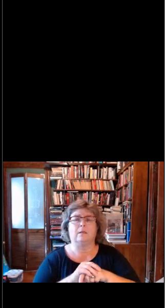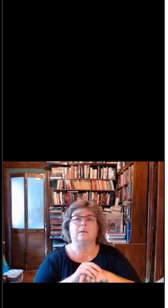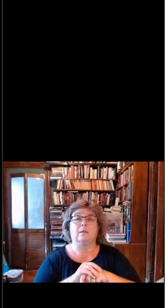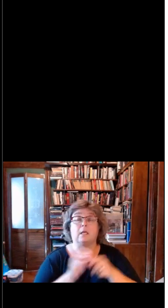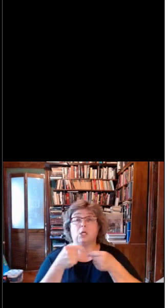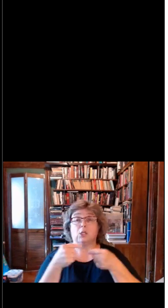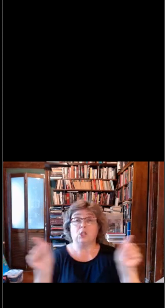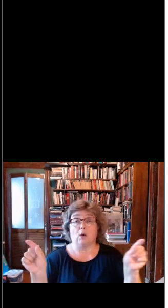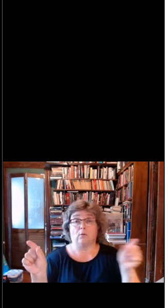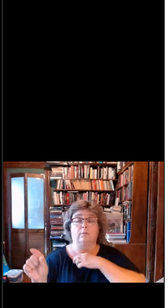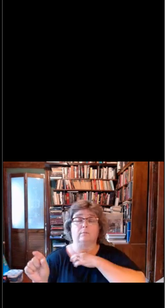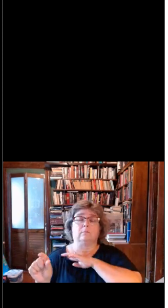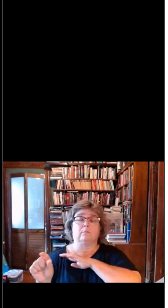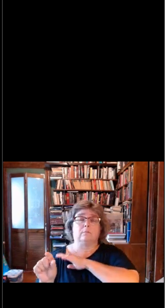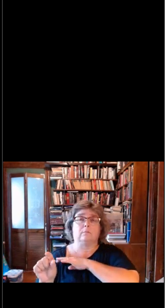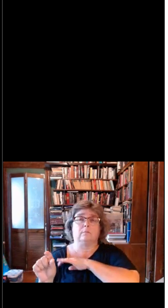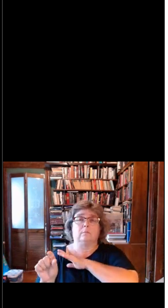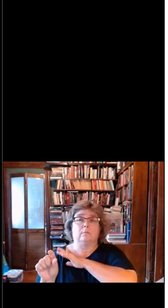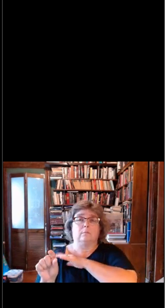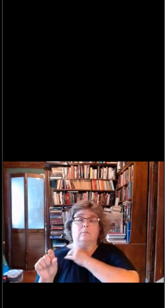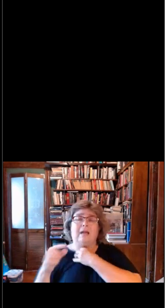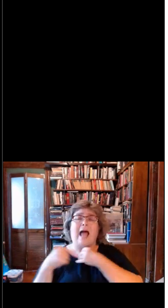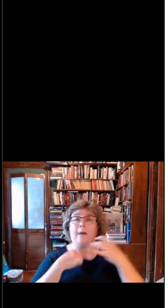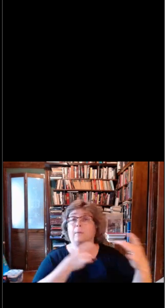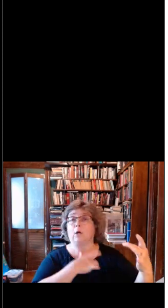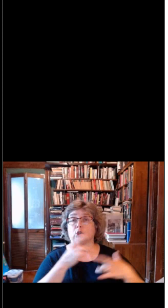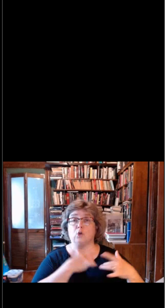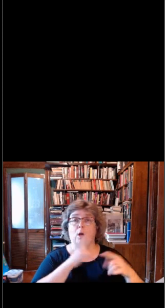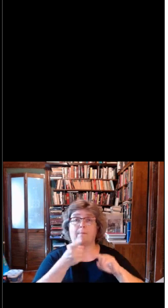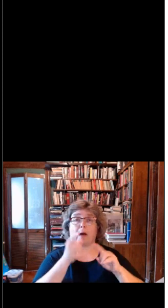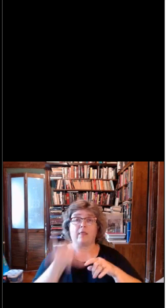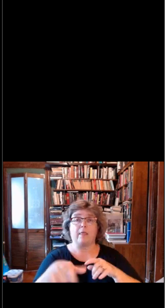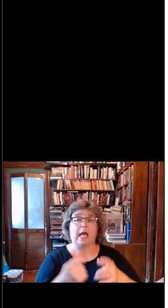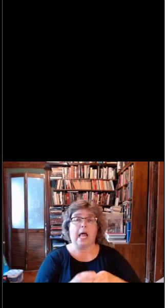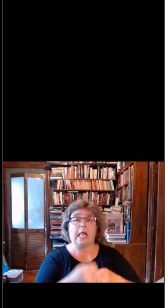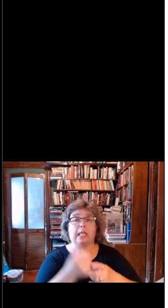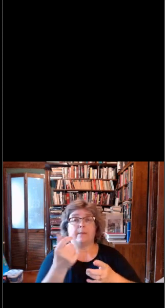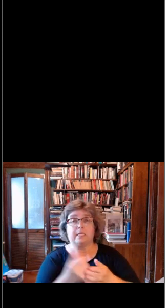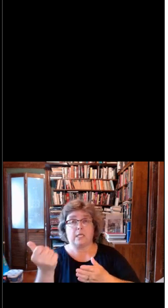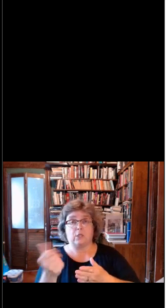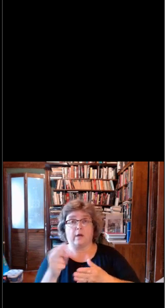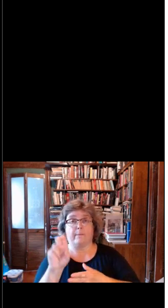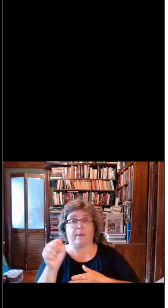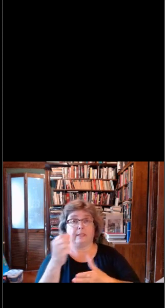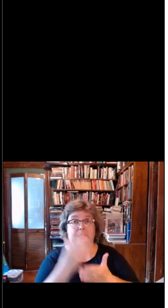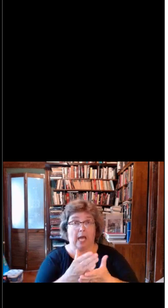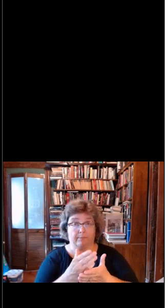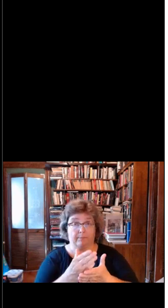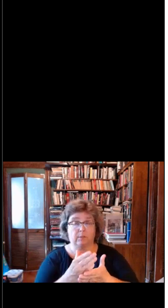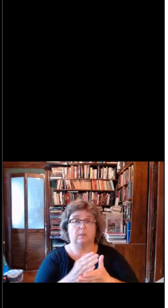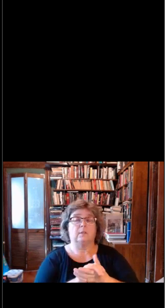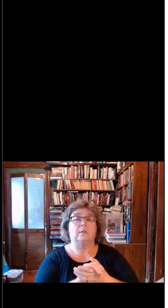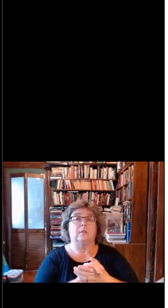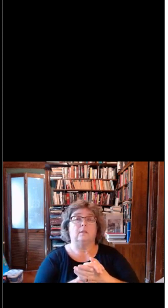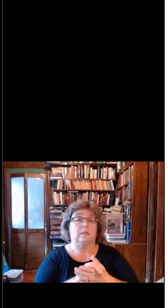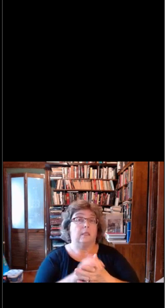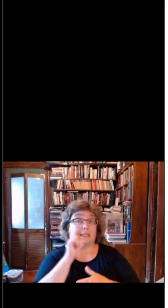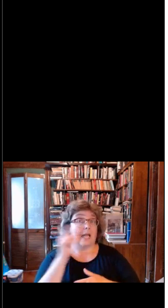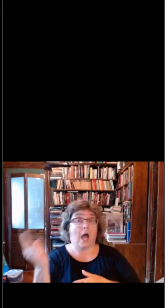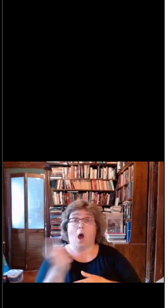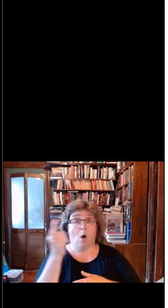general, I'm a little concerned about the elimination of bus stops. It's not always